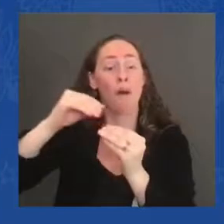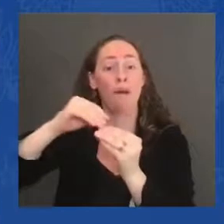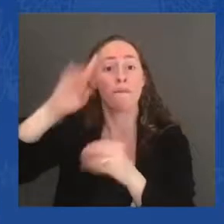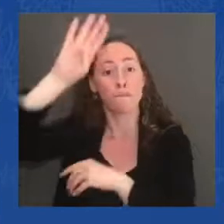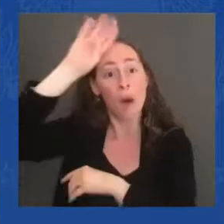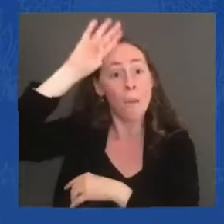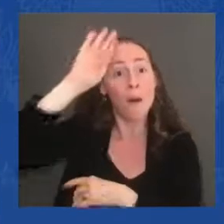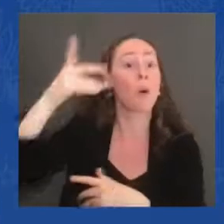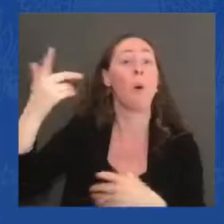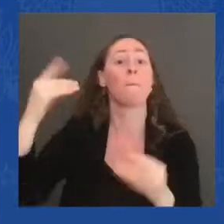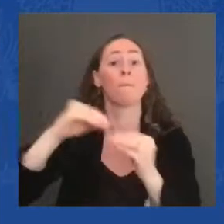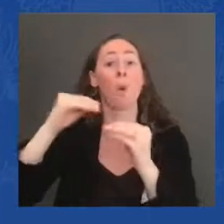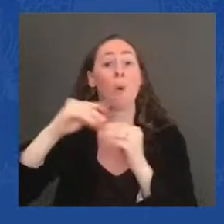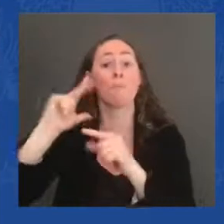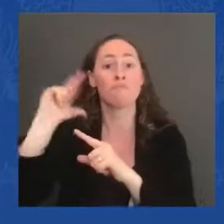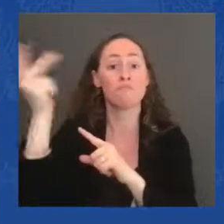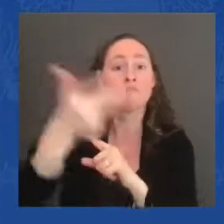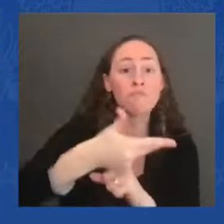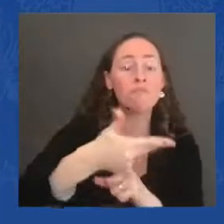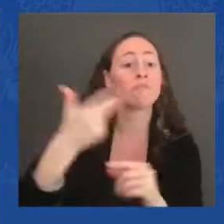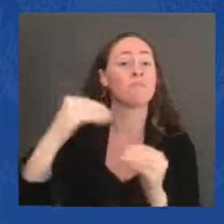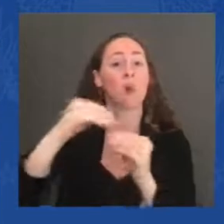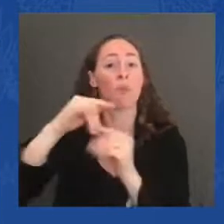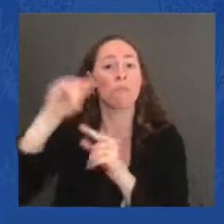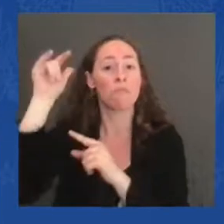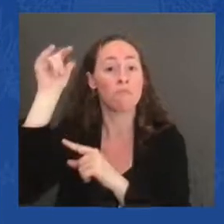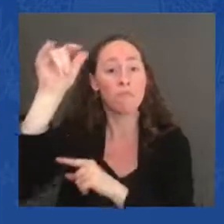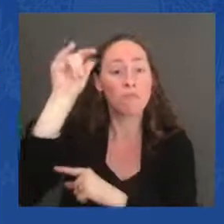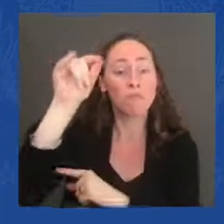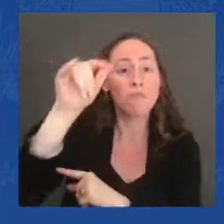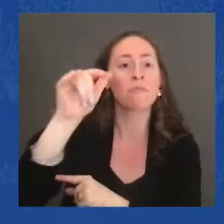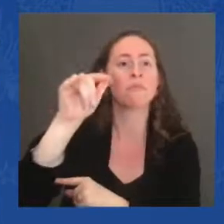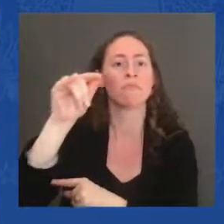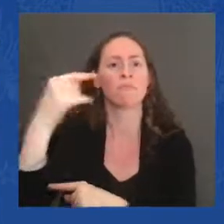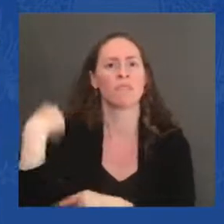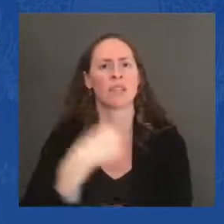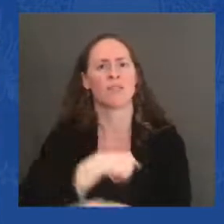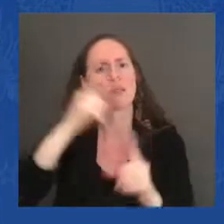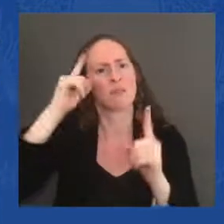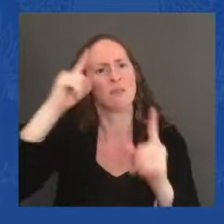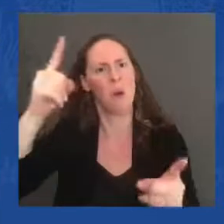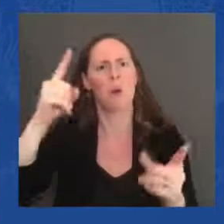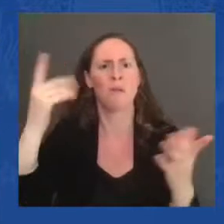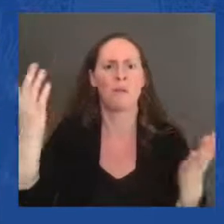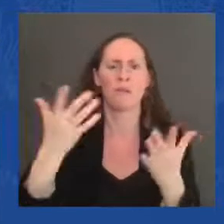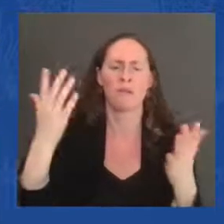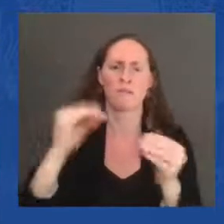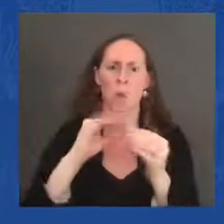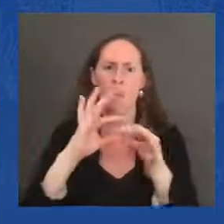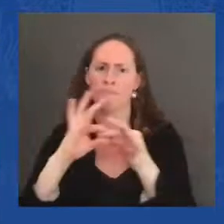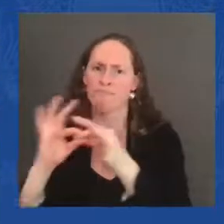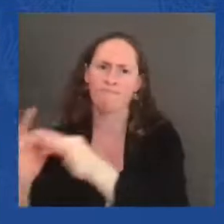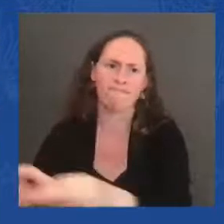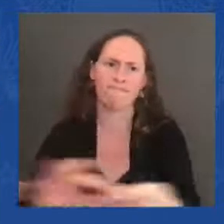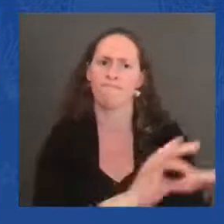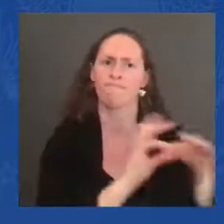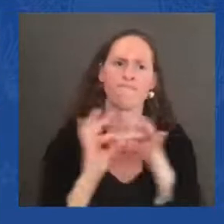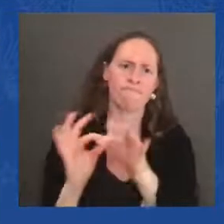federal partners. And federal funding, such as state fire assistance and volunteer fire assistance that we receive through the U.S.